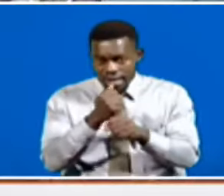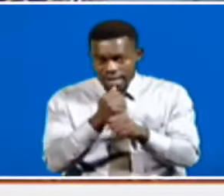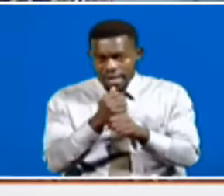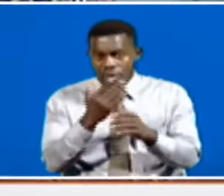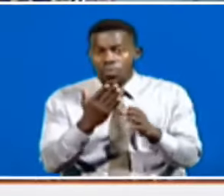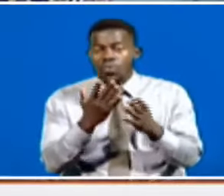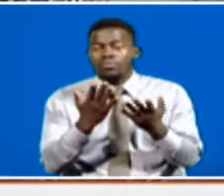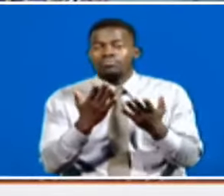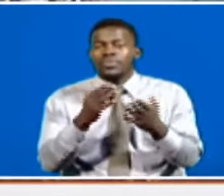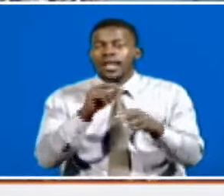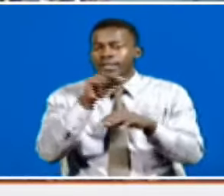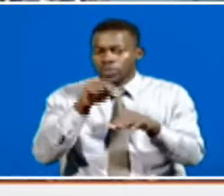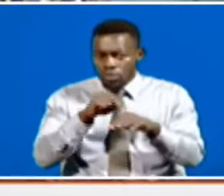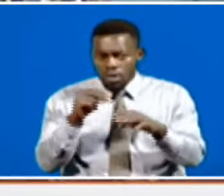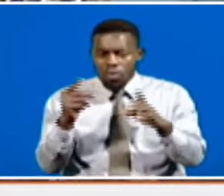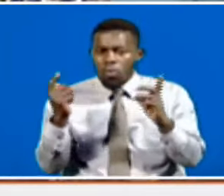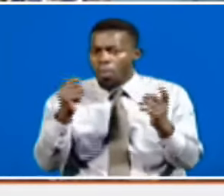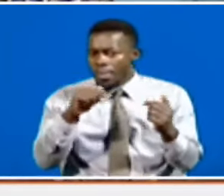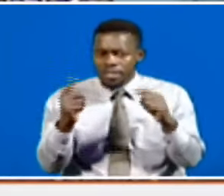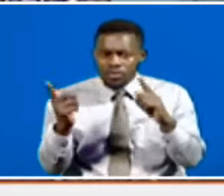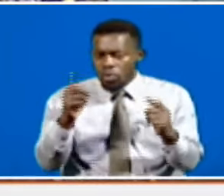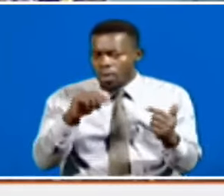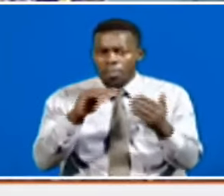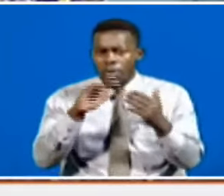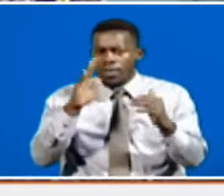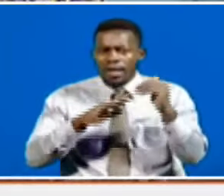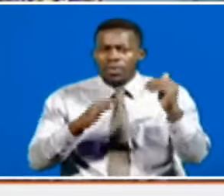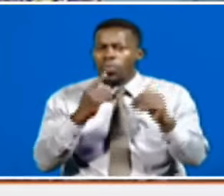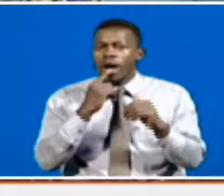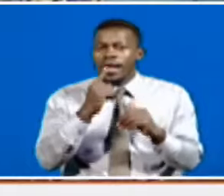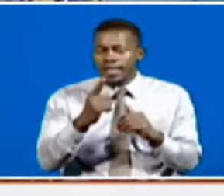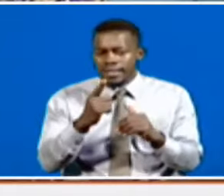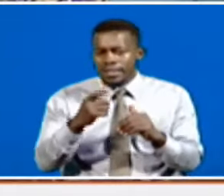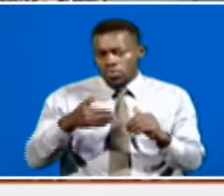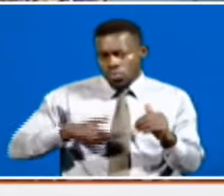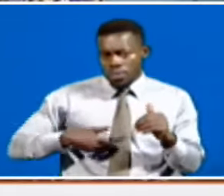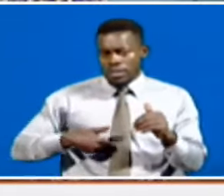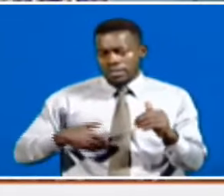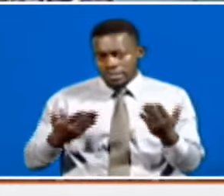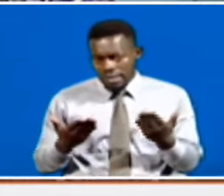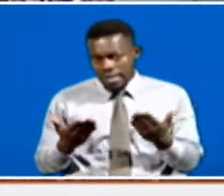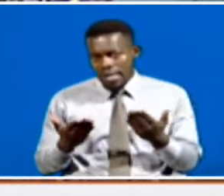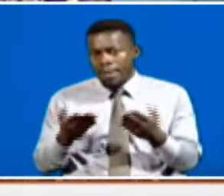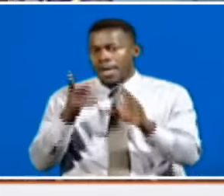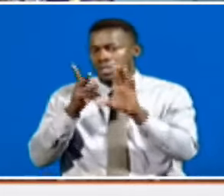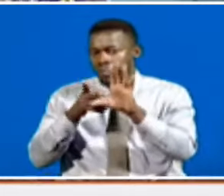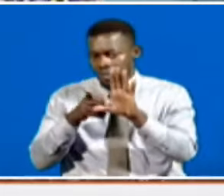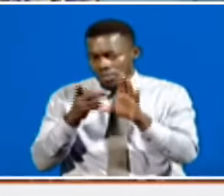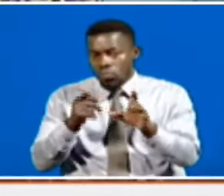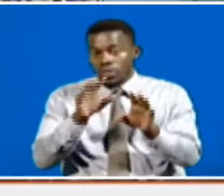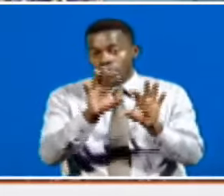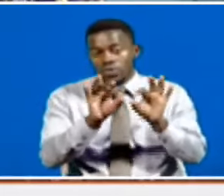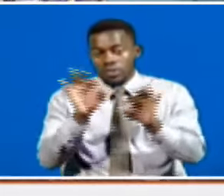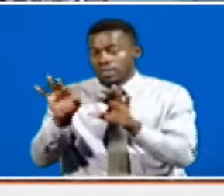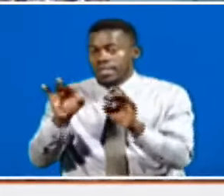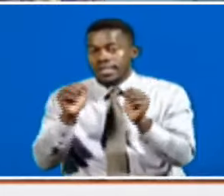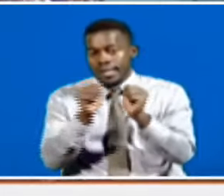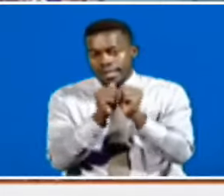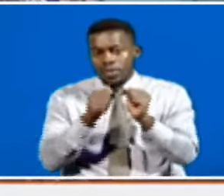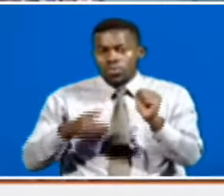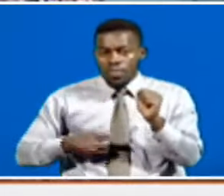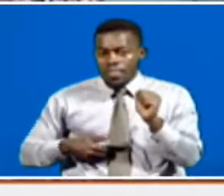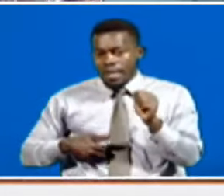competitions, which we had over 100 young people competing. We were able to select about 10 of them in 8